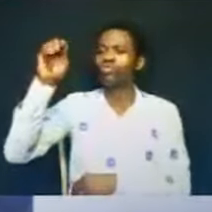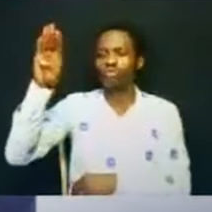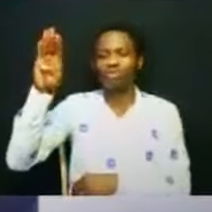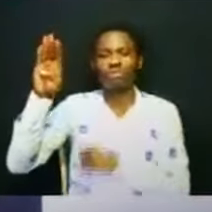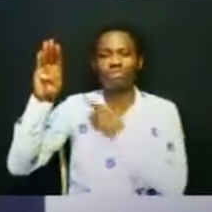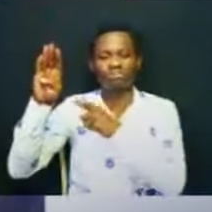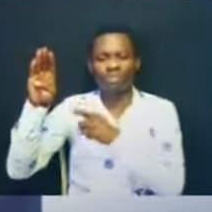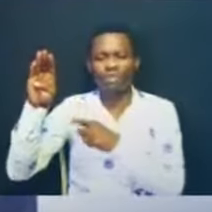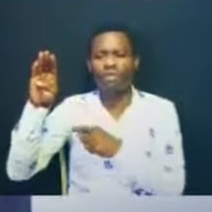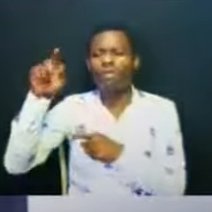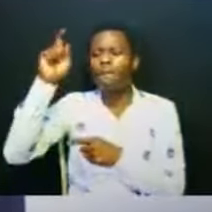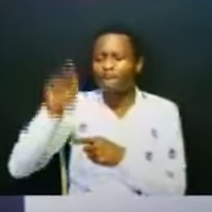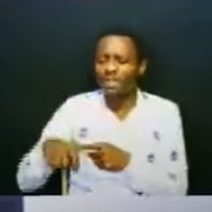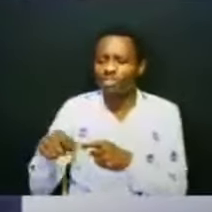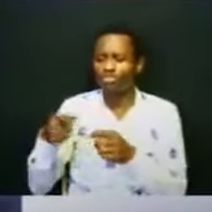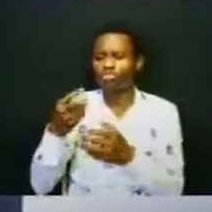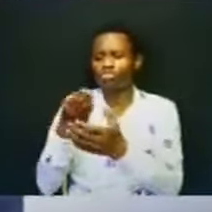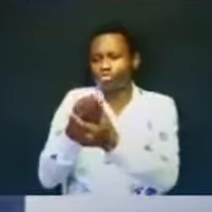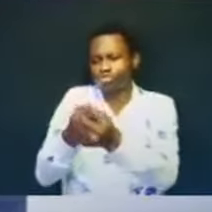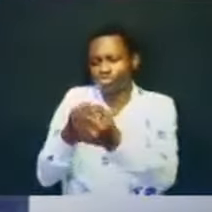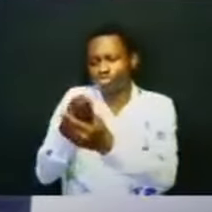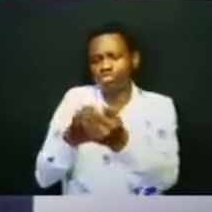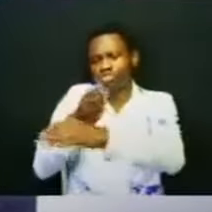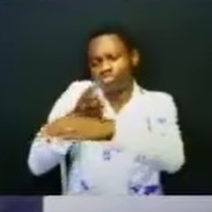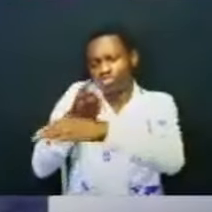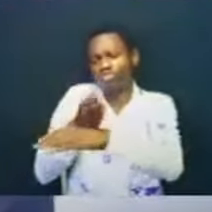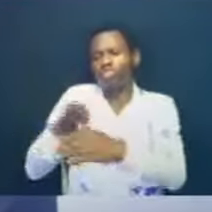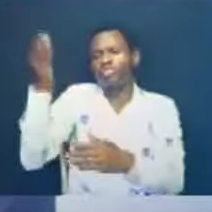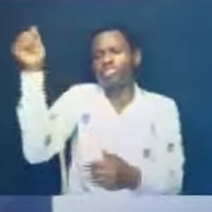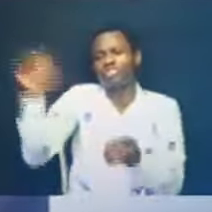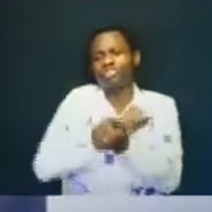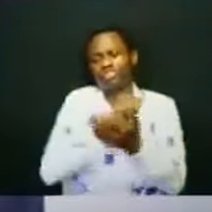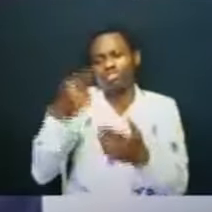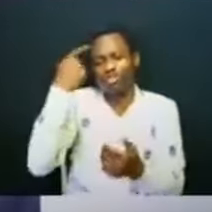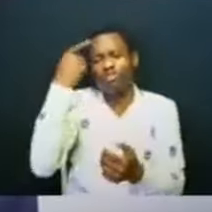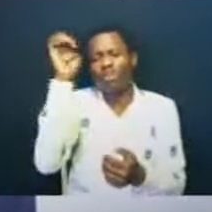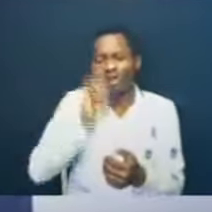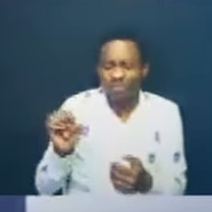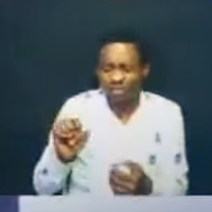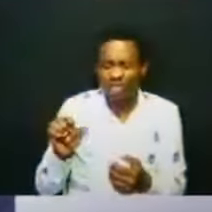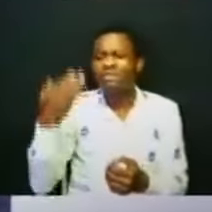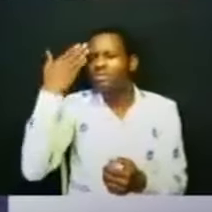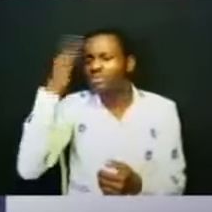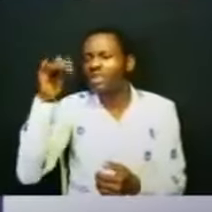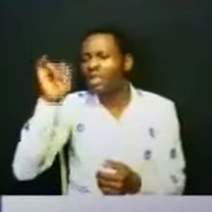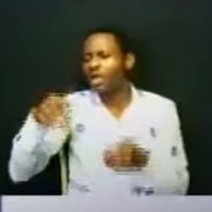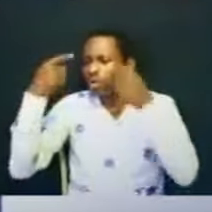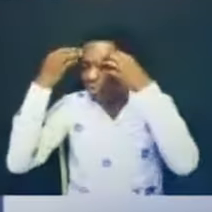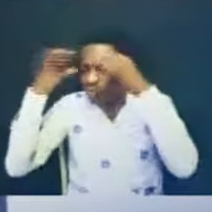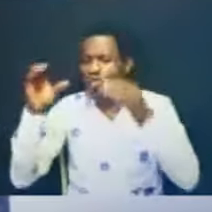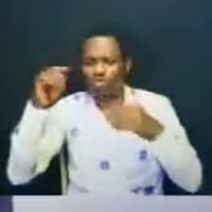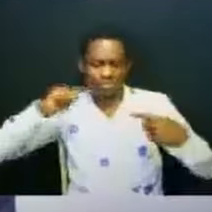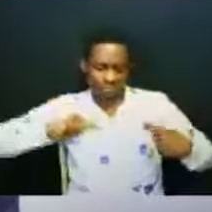forever? Don't you realize that this will end in bitterness? How long before you order